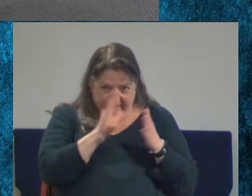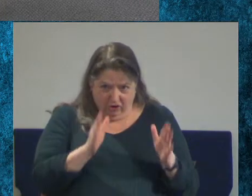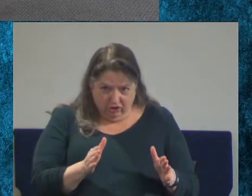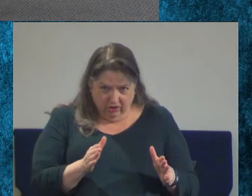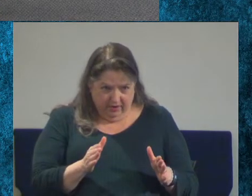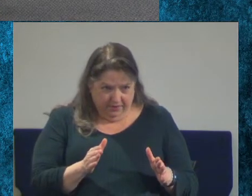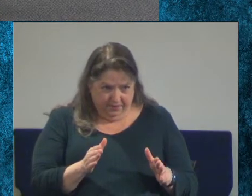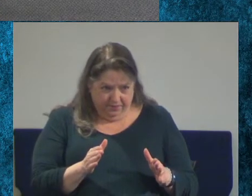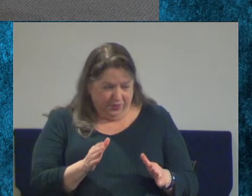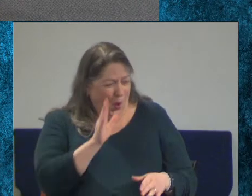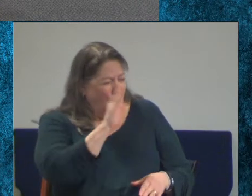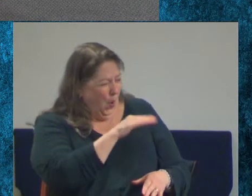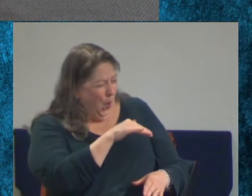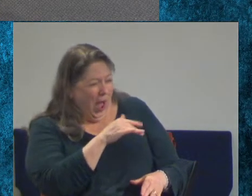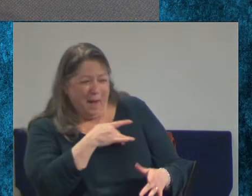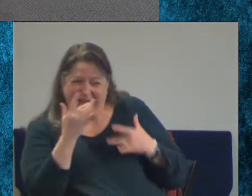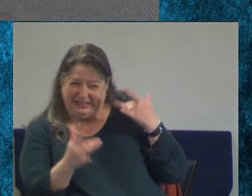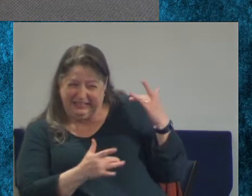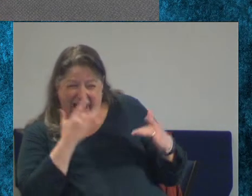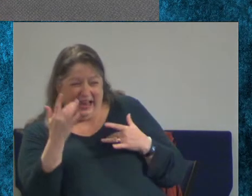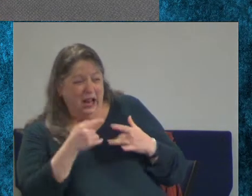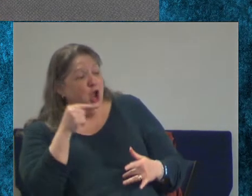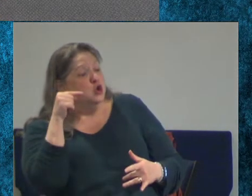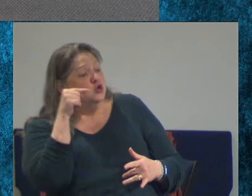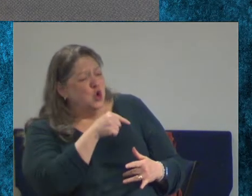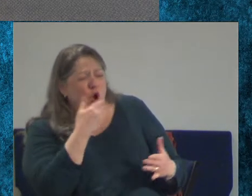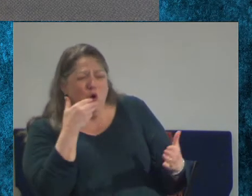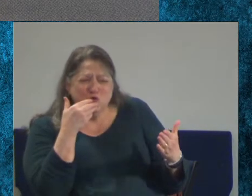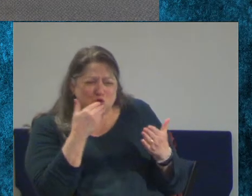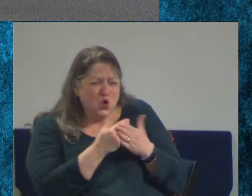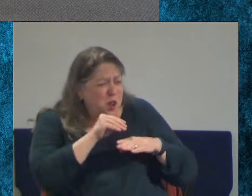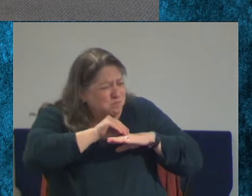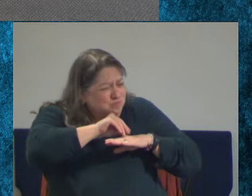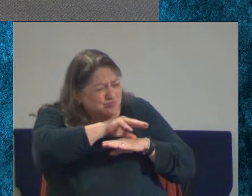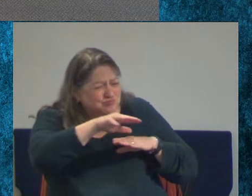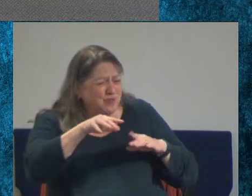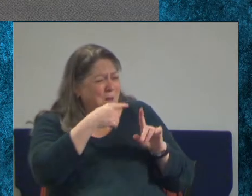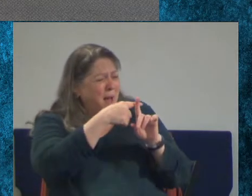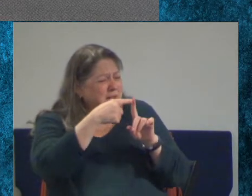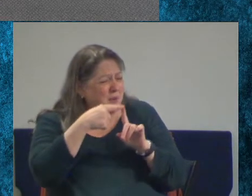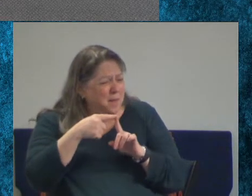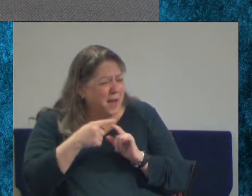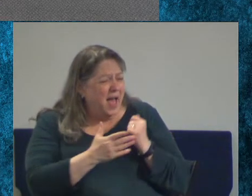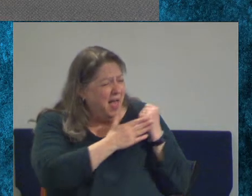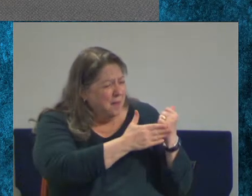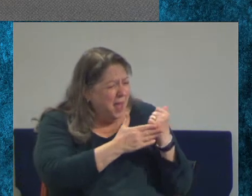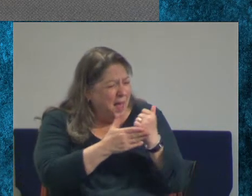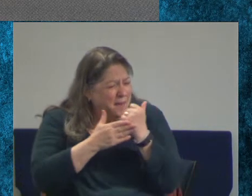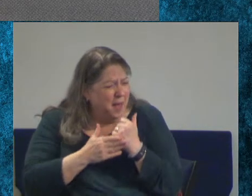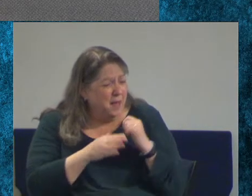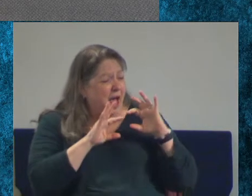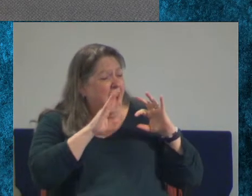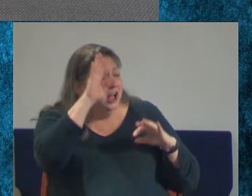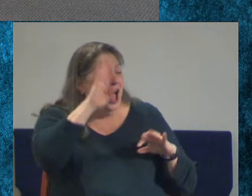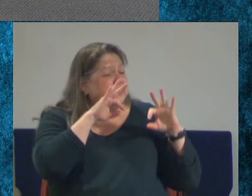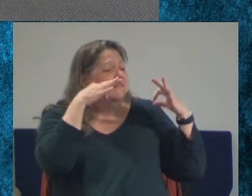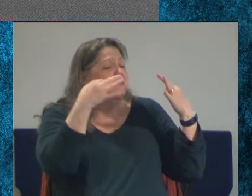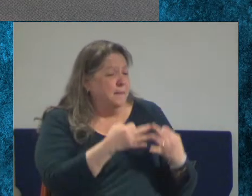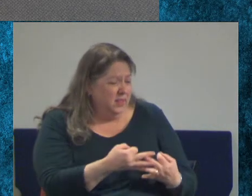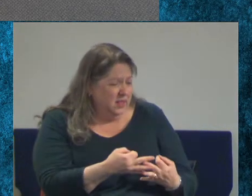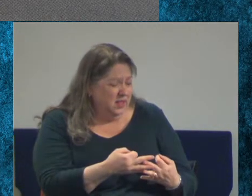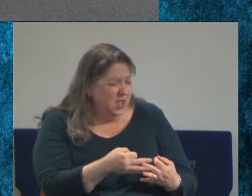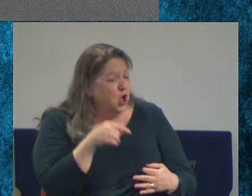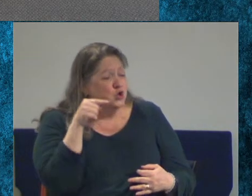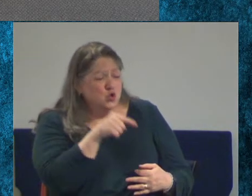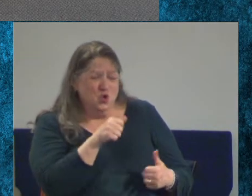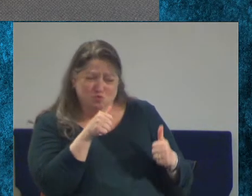is excited because there is this genuine concern for the saints, the people of God, the family of God, the children of God,